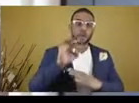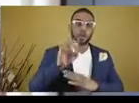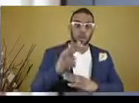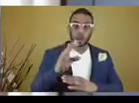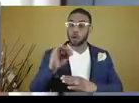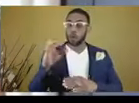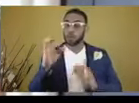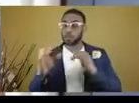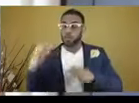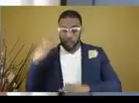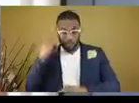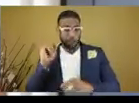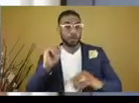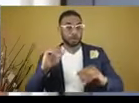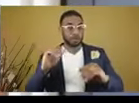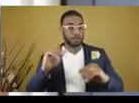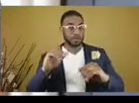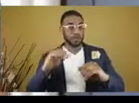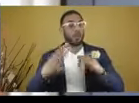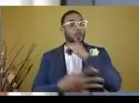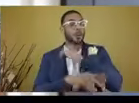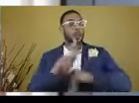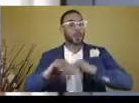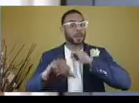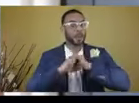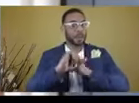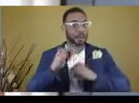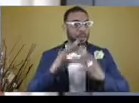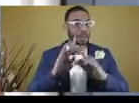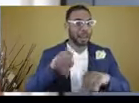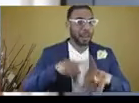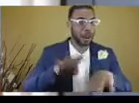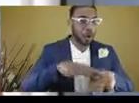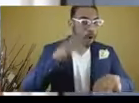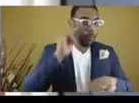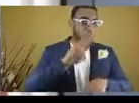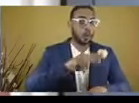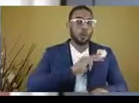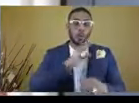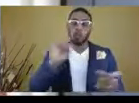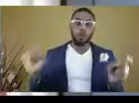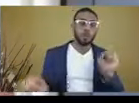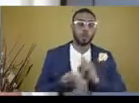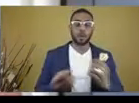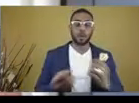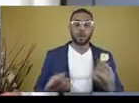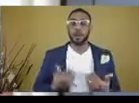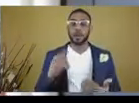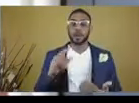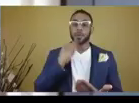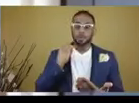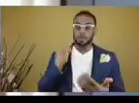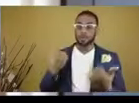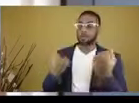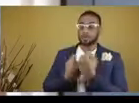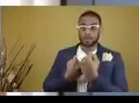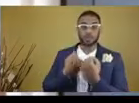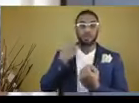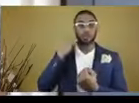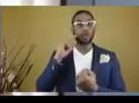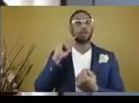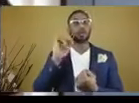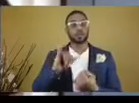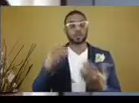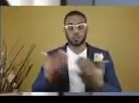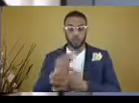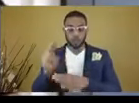People's Campaign, as I just mentioned, a national call for moral revival, bishop with the fellowship of the Affirming Ministries,